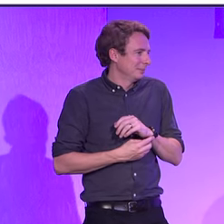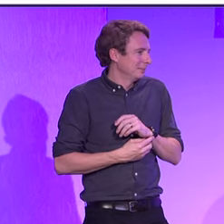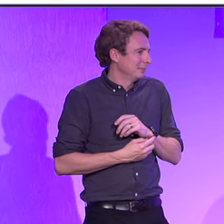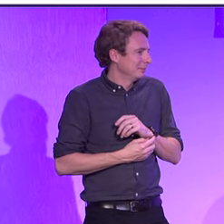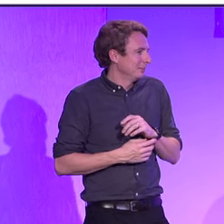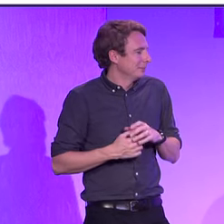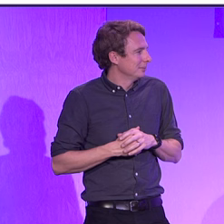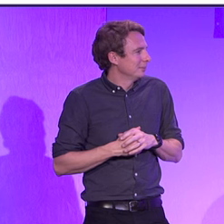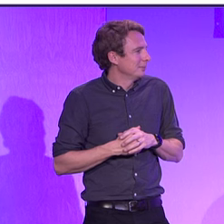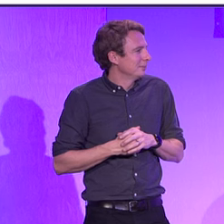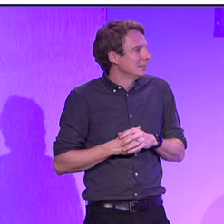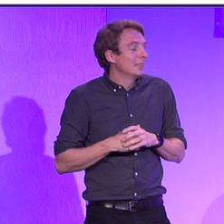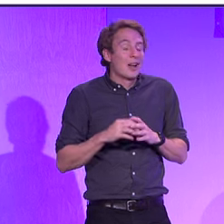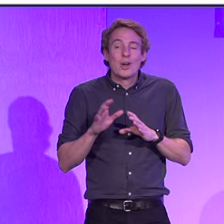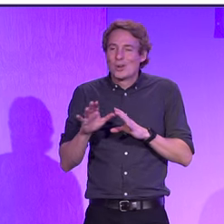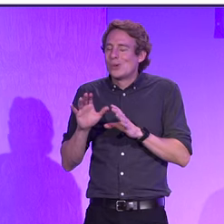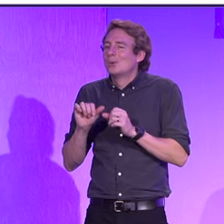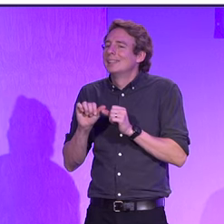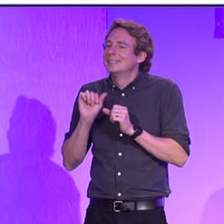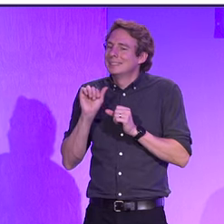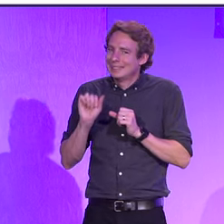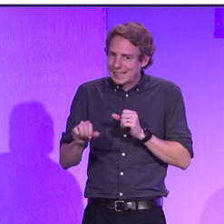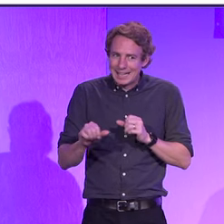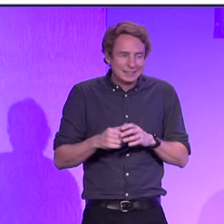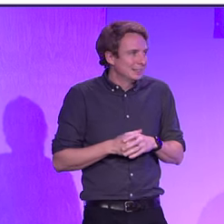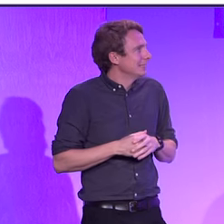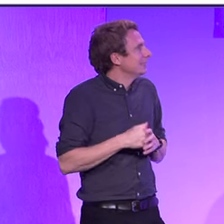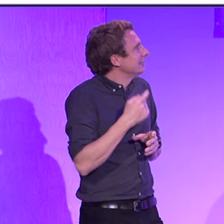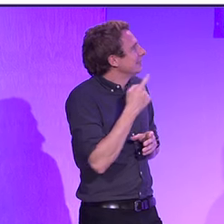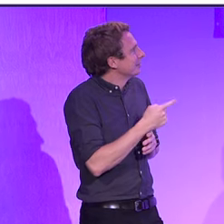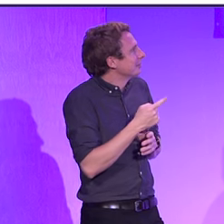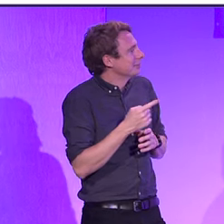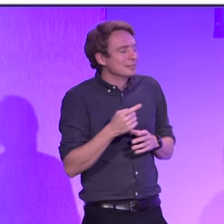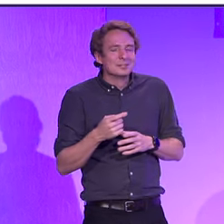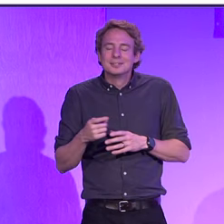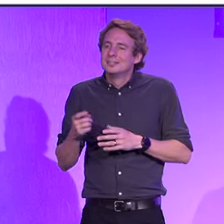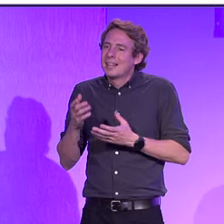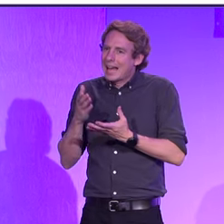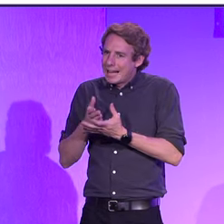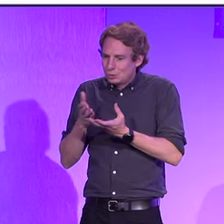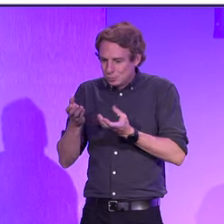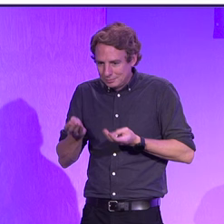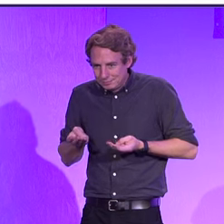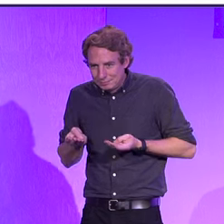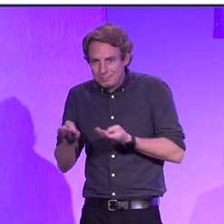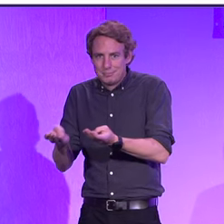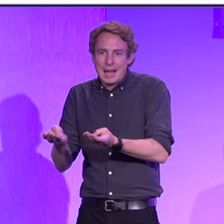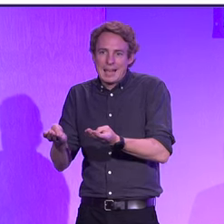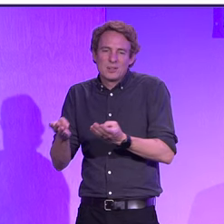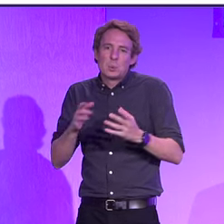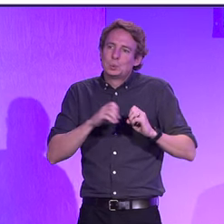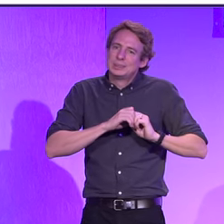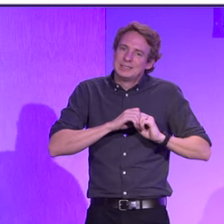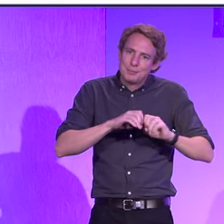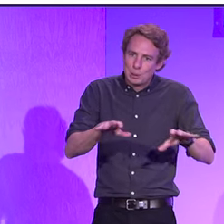I'm running out of time, so I need to keep going. So the next stage is deployment and baking. This stage relies heavily on trustworthy tools.